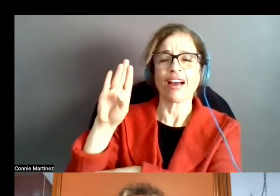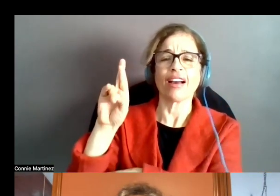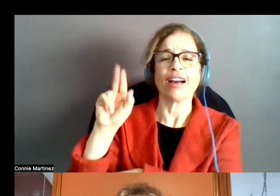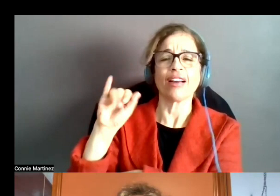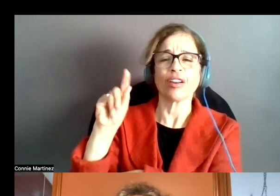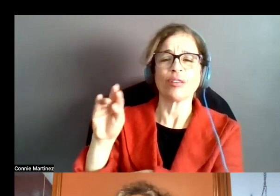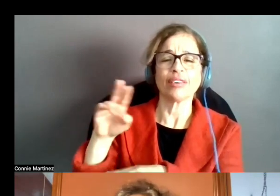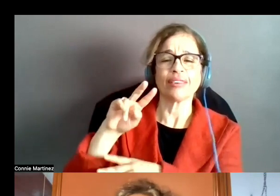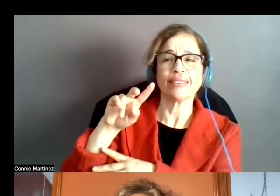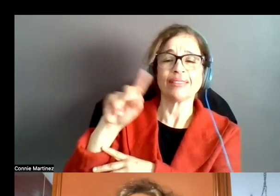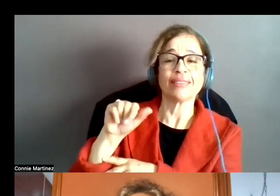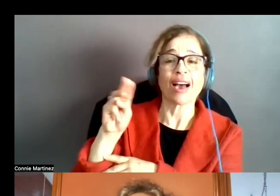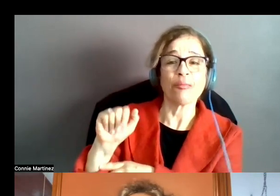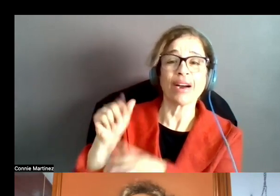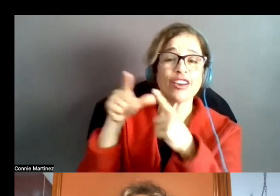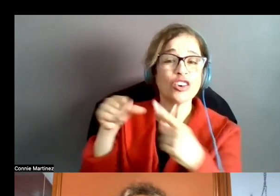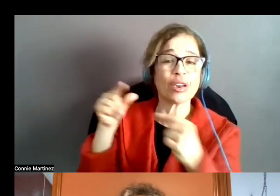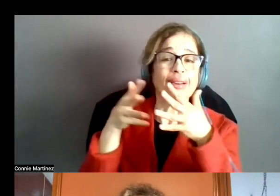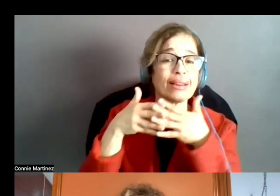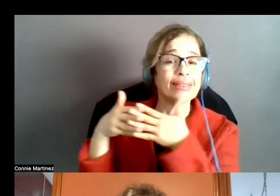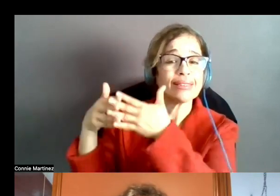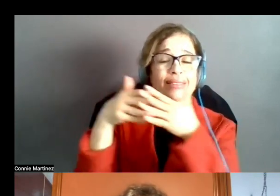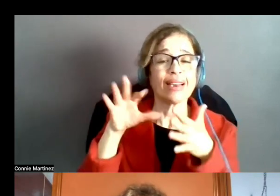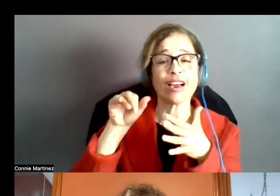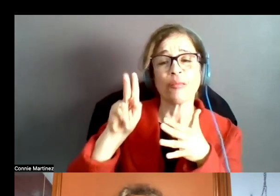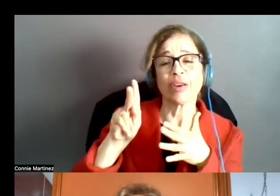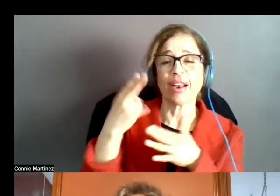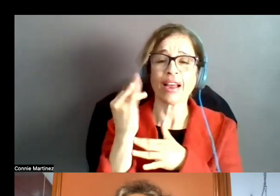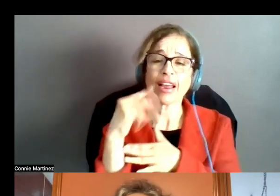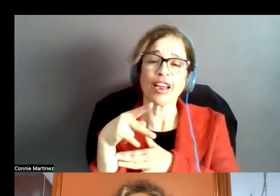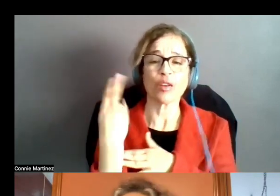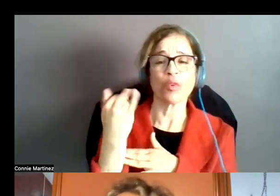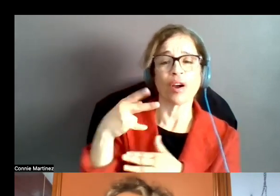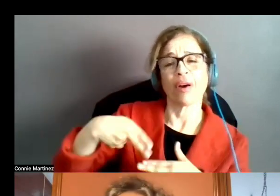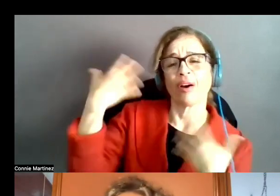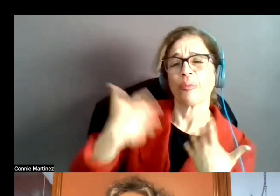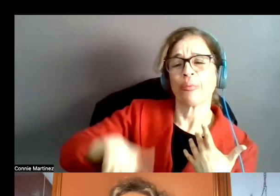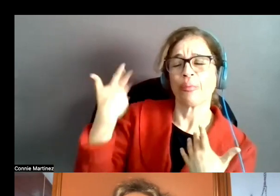zamba, Japanese taiko, American funk, and hip hop into a highly